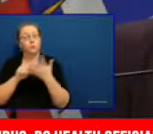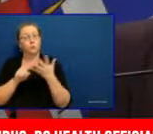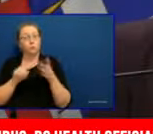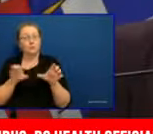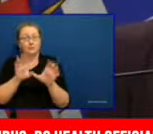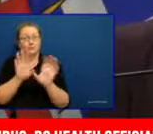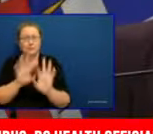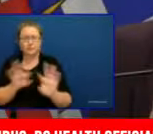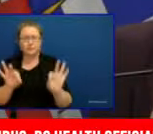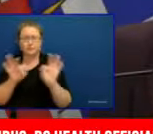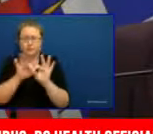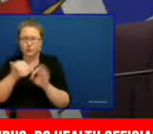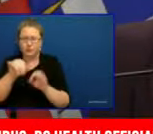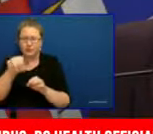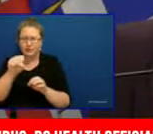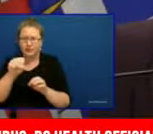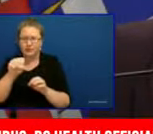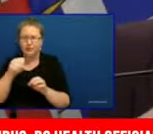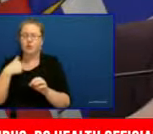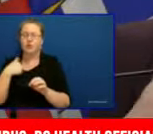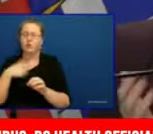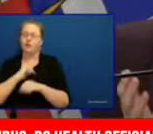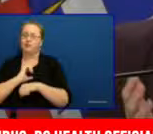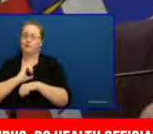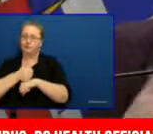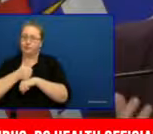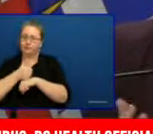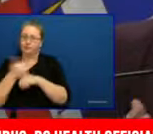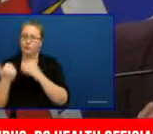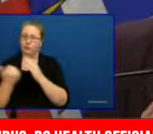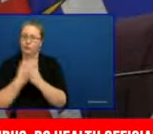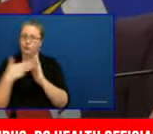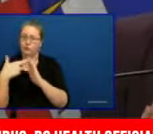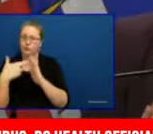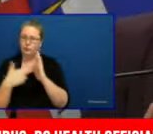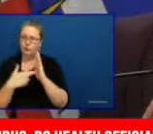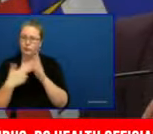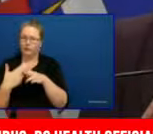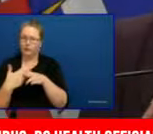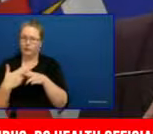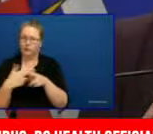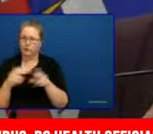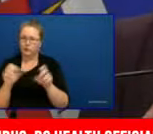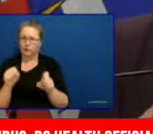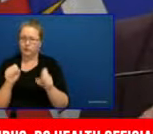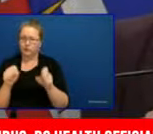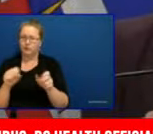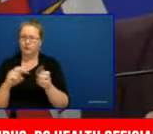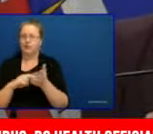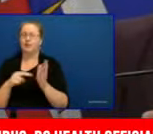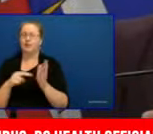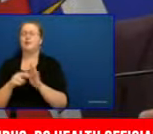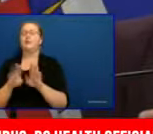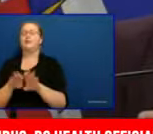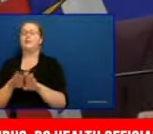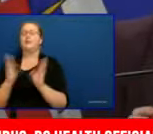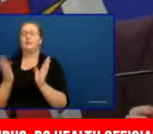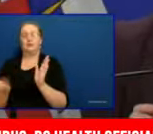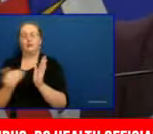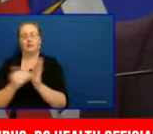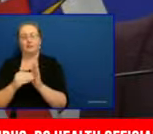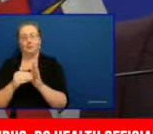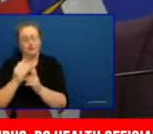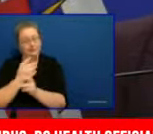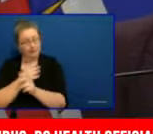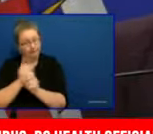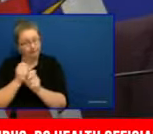important activities, so we are committed to putting in the new guidance as quickly as we can so we can get those activities safely